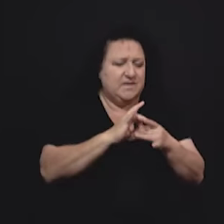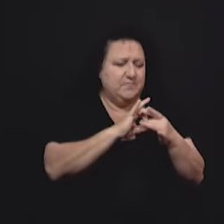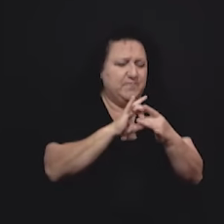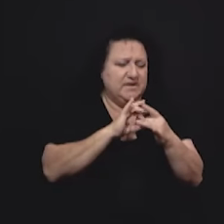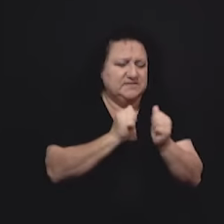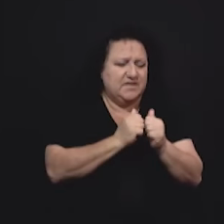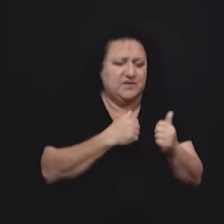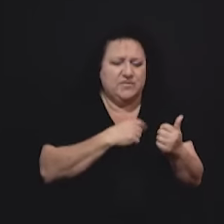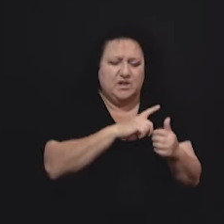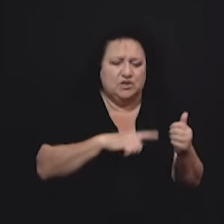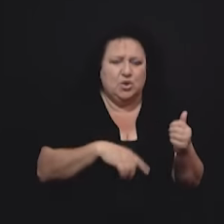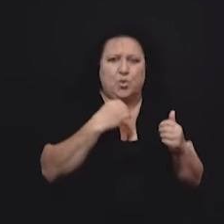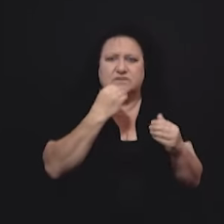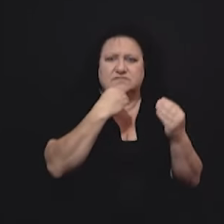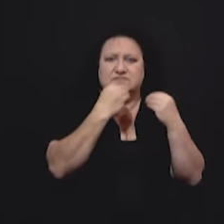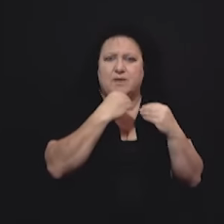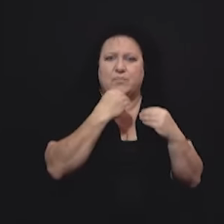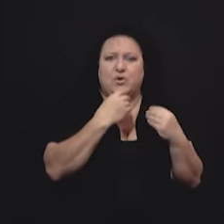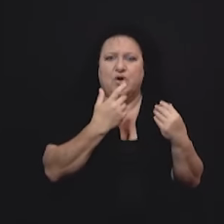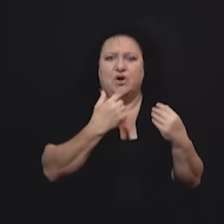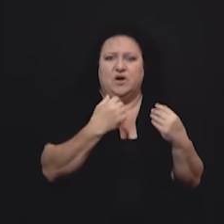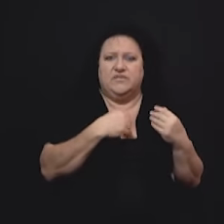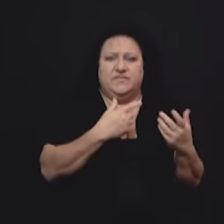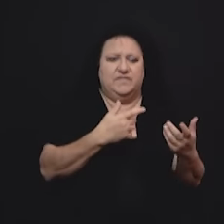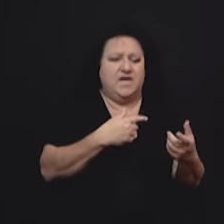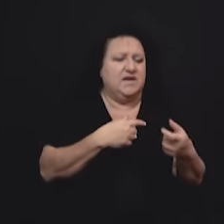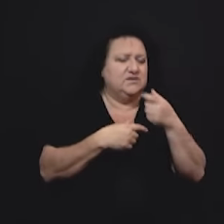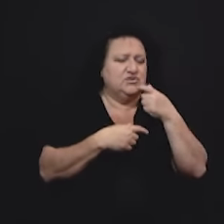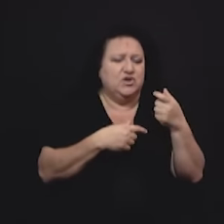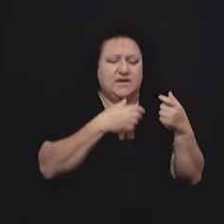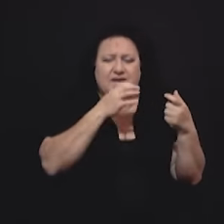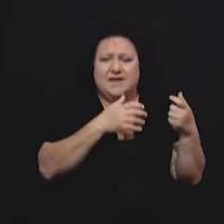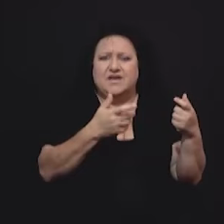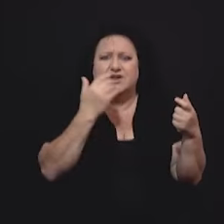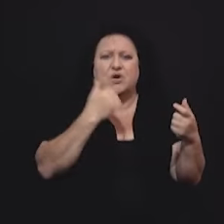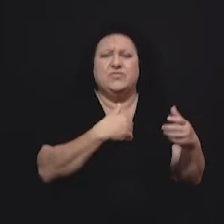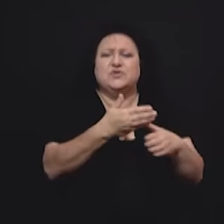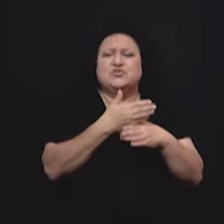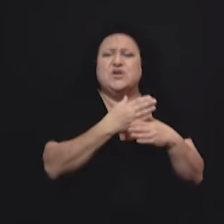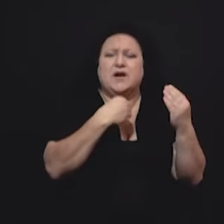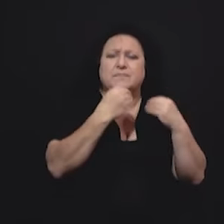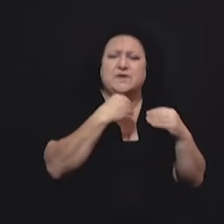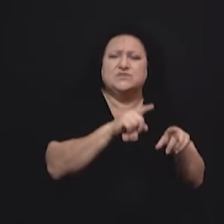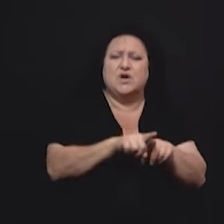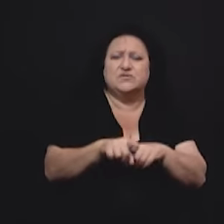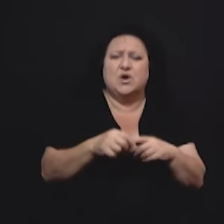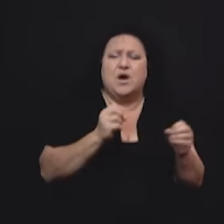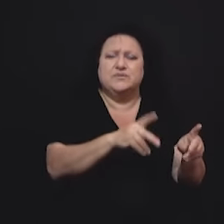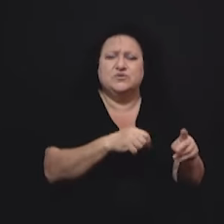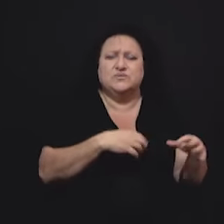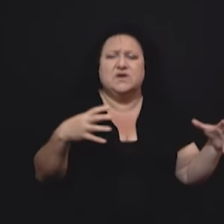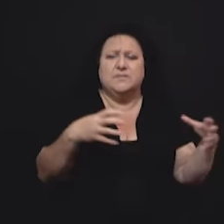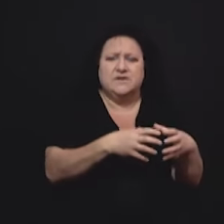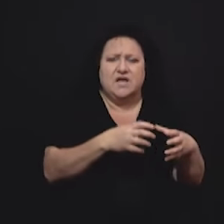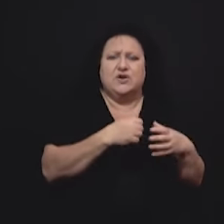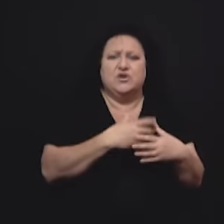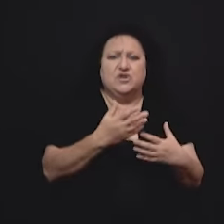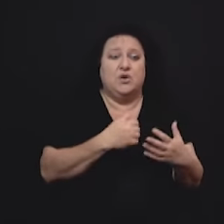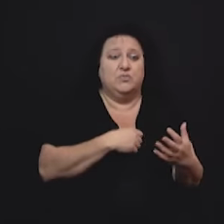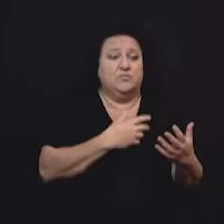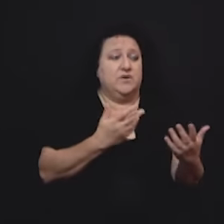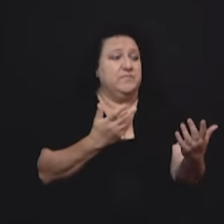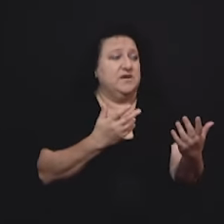Lord's Supper together, that they had that, but there was also shared meals. There was also an opportunity to come together. Our online family has it